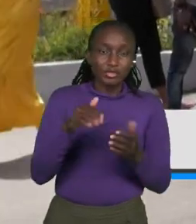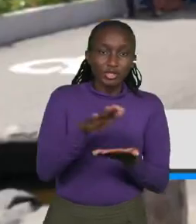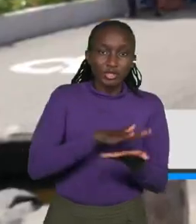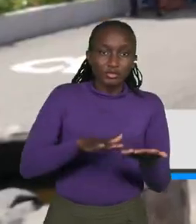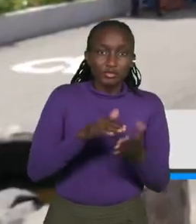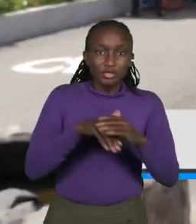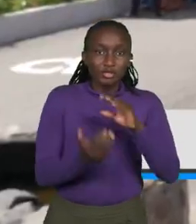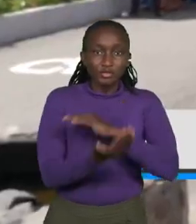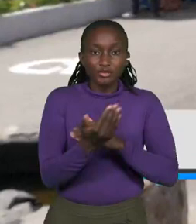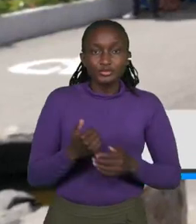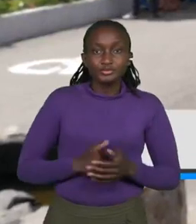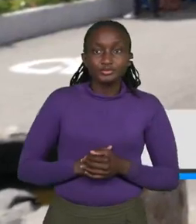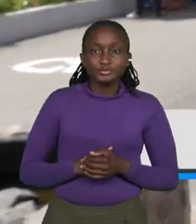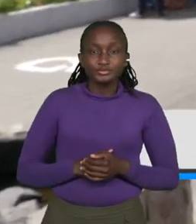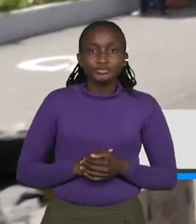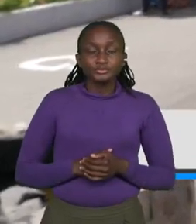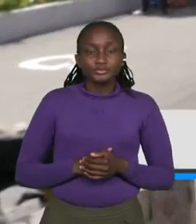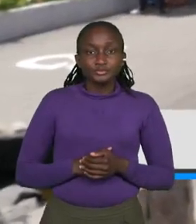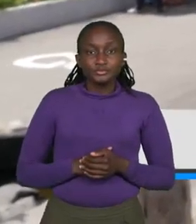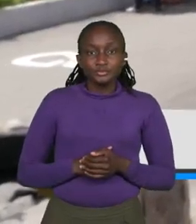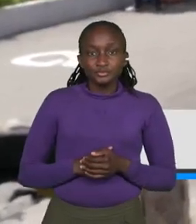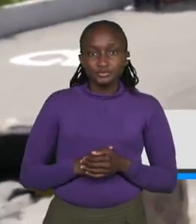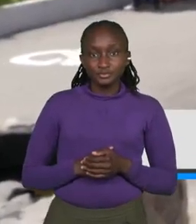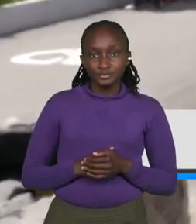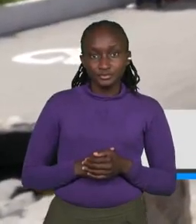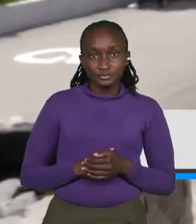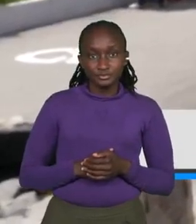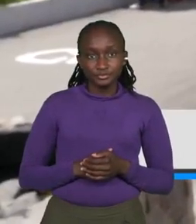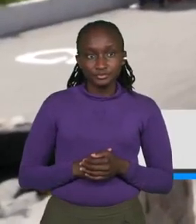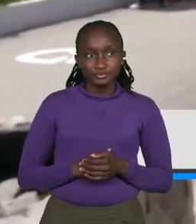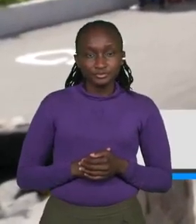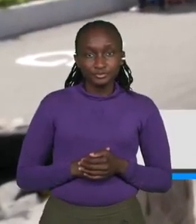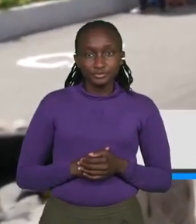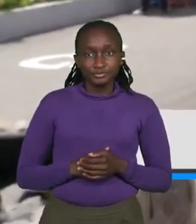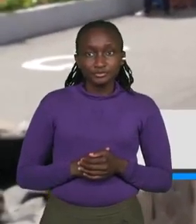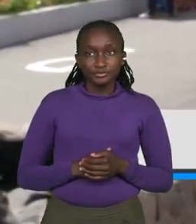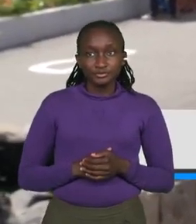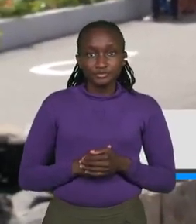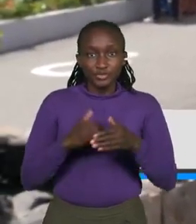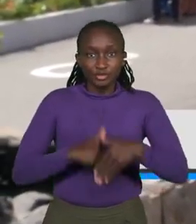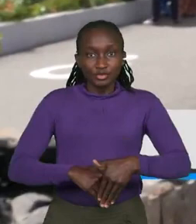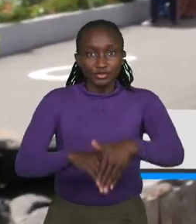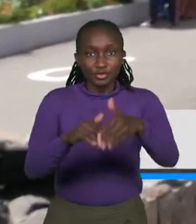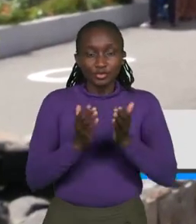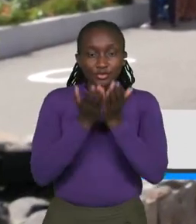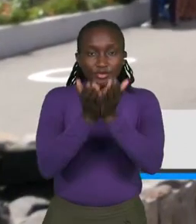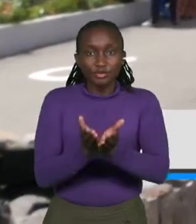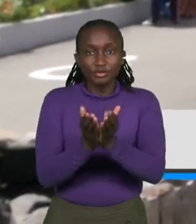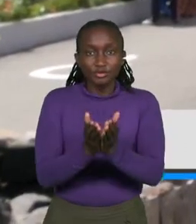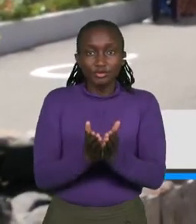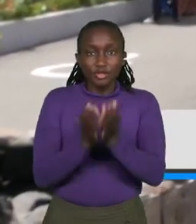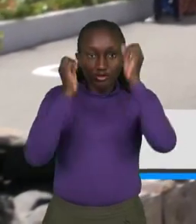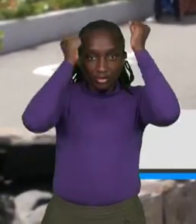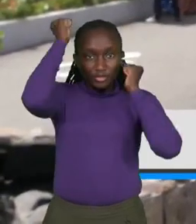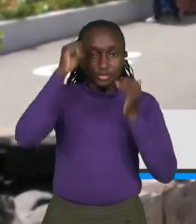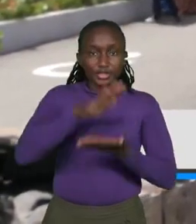morning. On a suivi le convoi et les bateaux arrivés. We followed the convoy and the boats to the military pier near